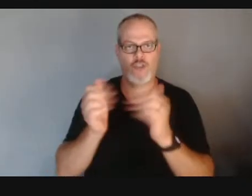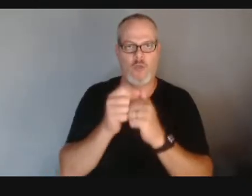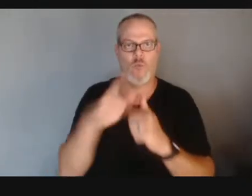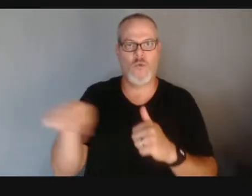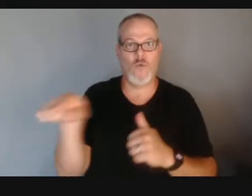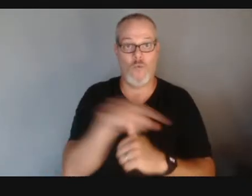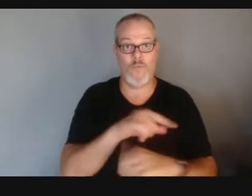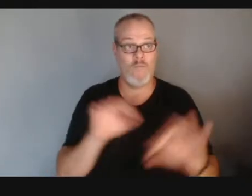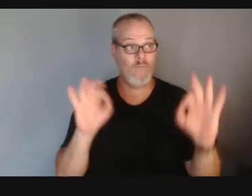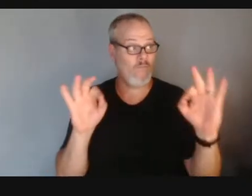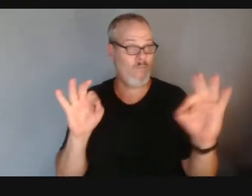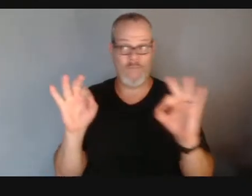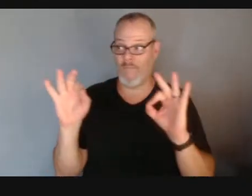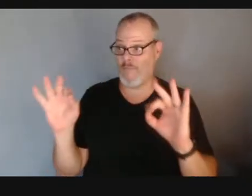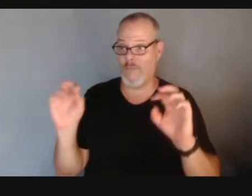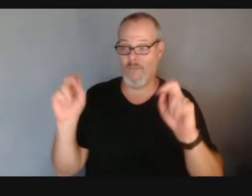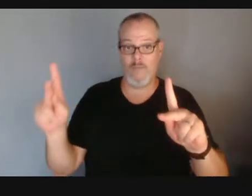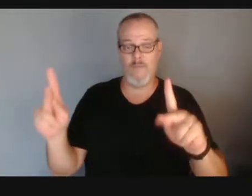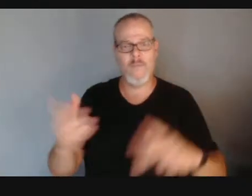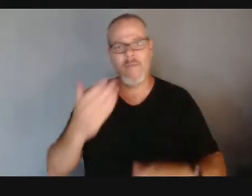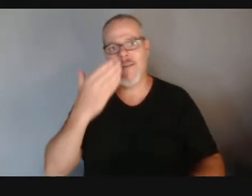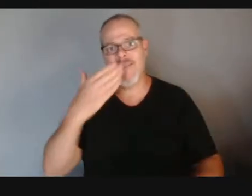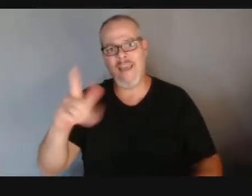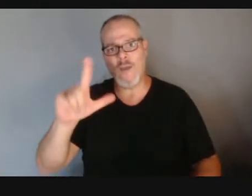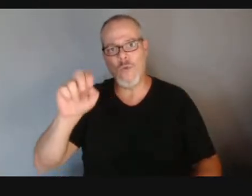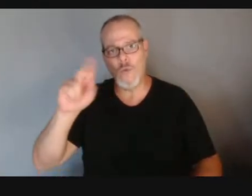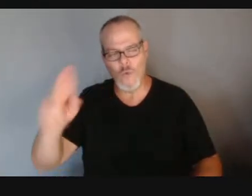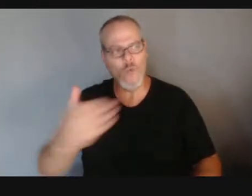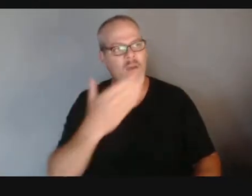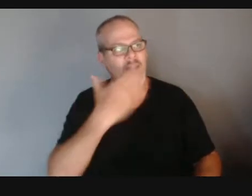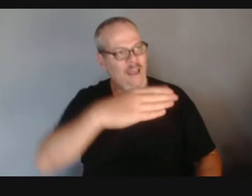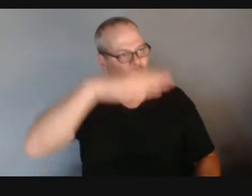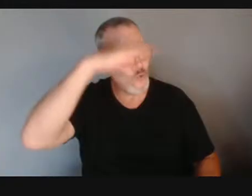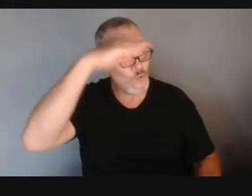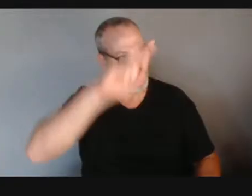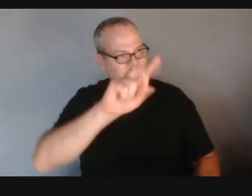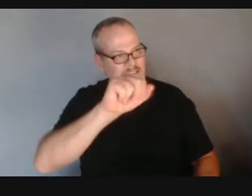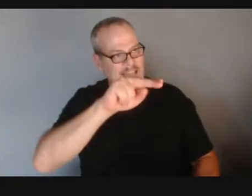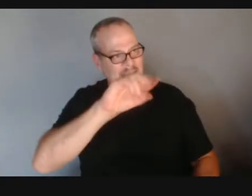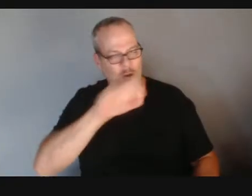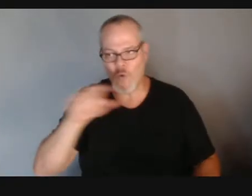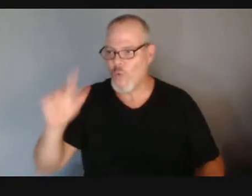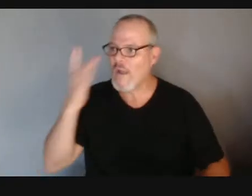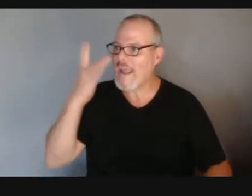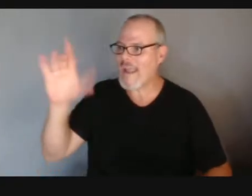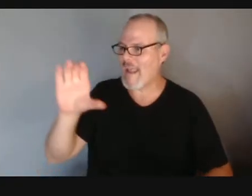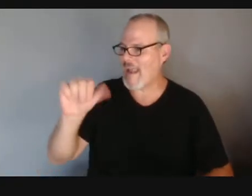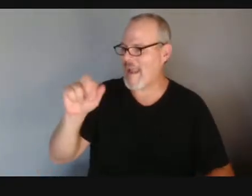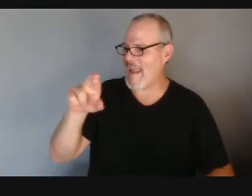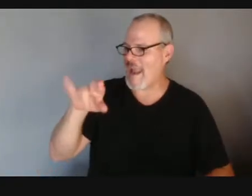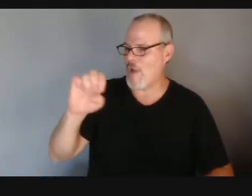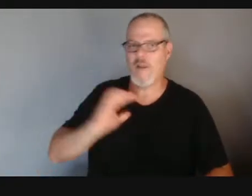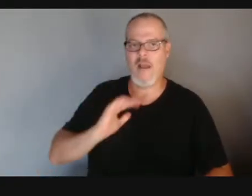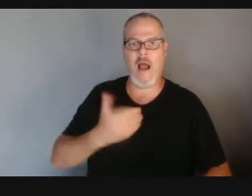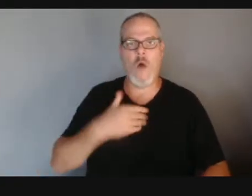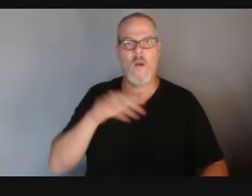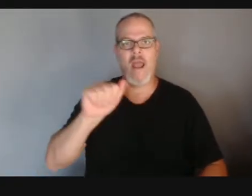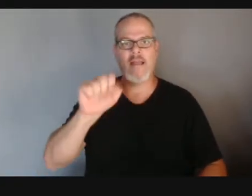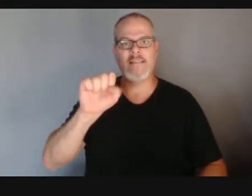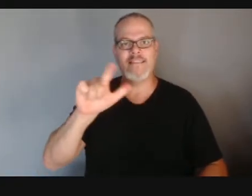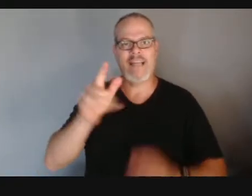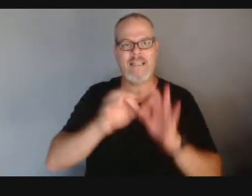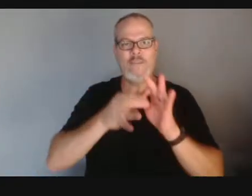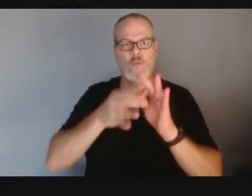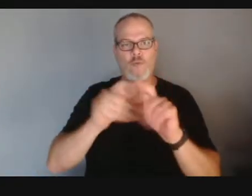right. Well, thank you, Lou, and thank you, Dano and Carrie, our ASL interpretation team, for sticking with us. We will